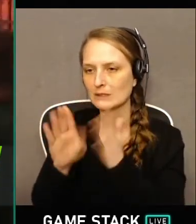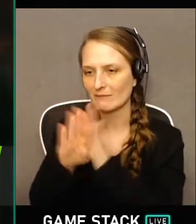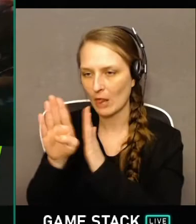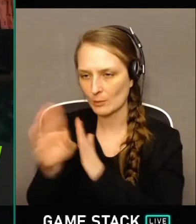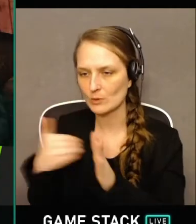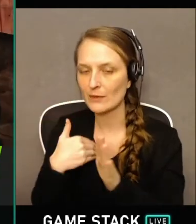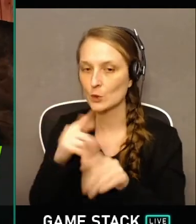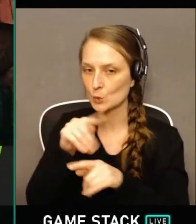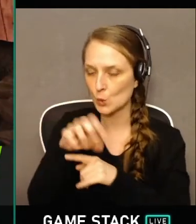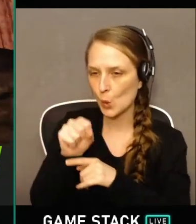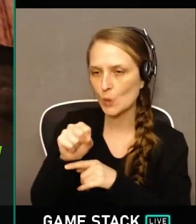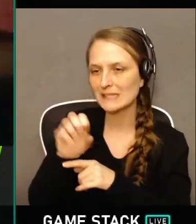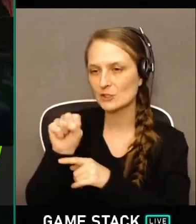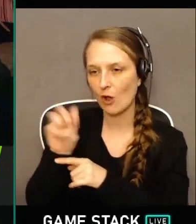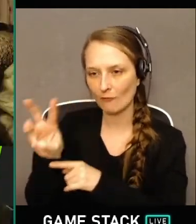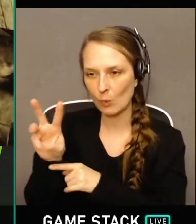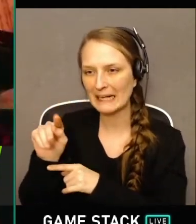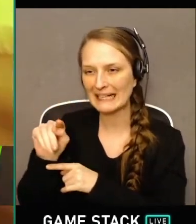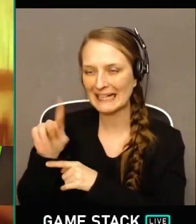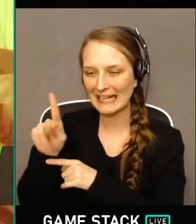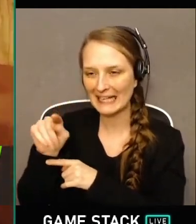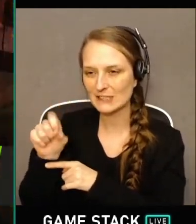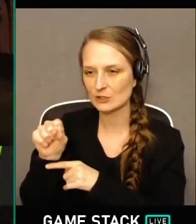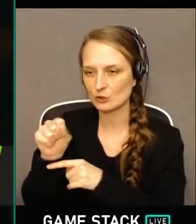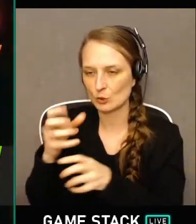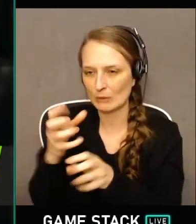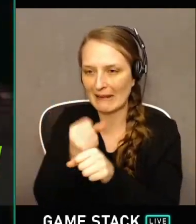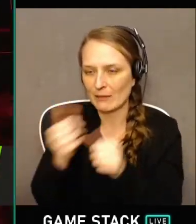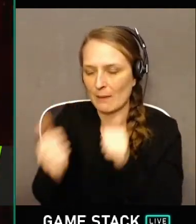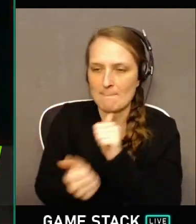development kits needed to get the most out of DXR.